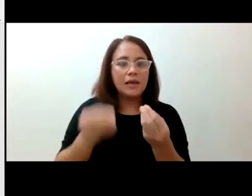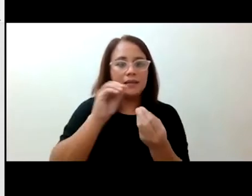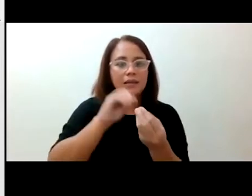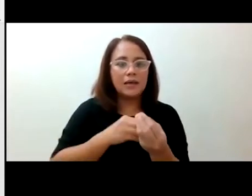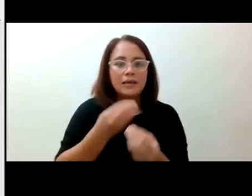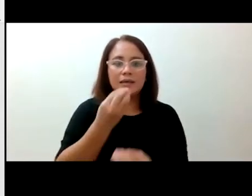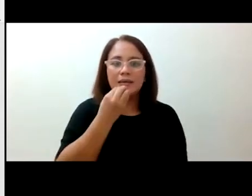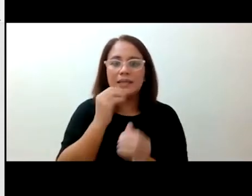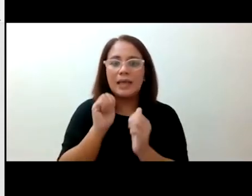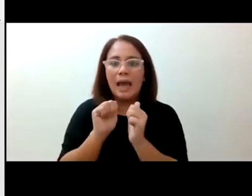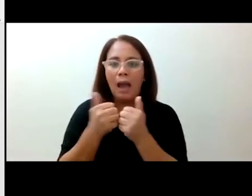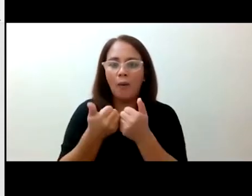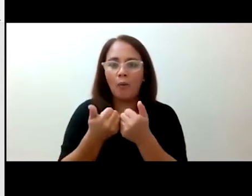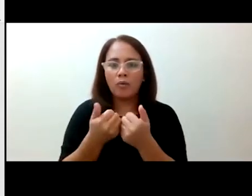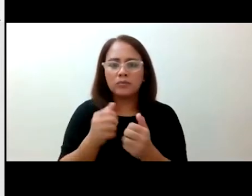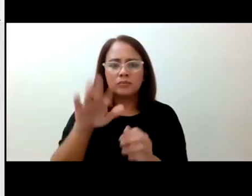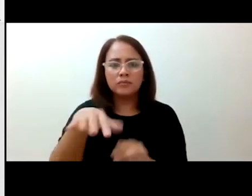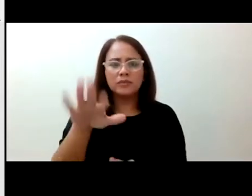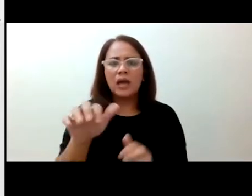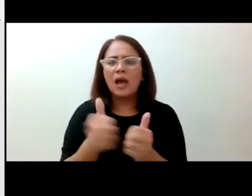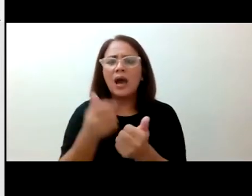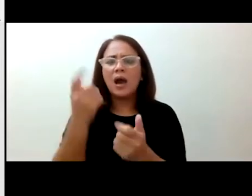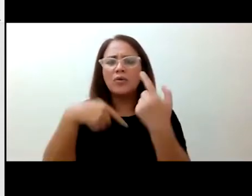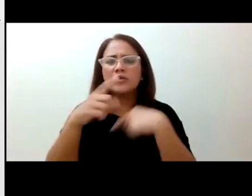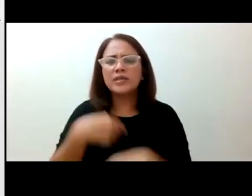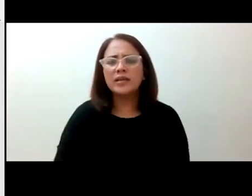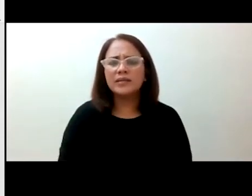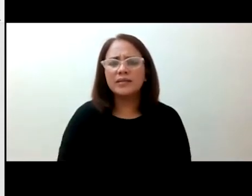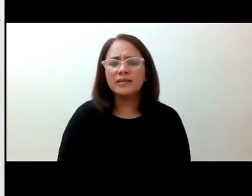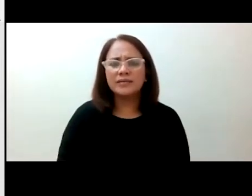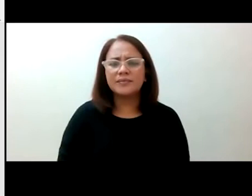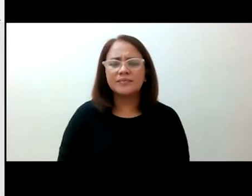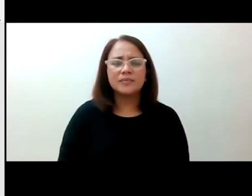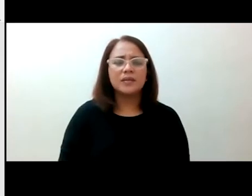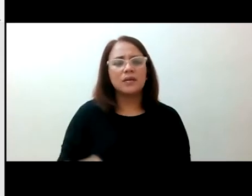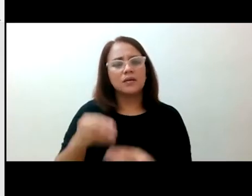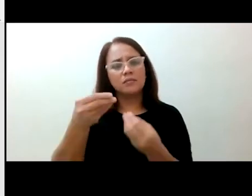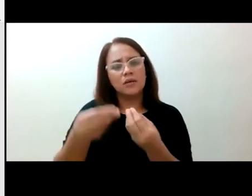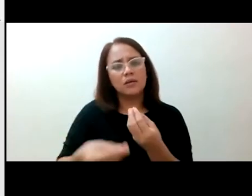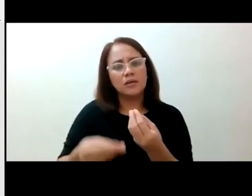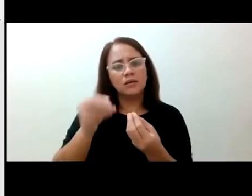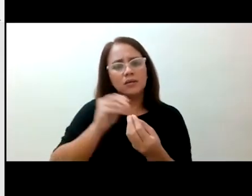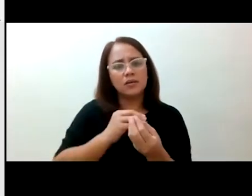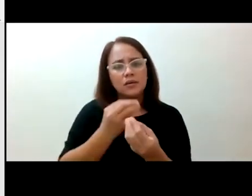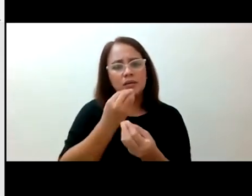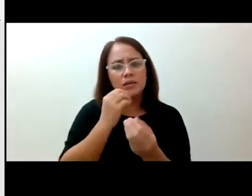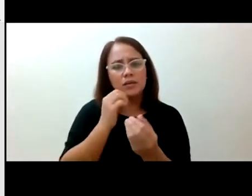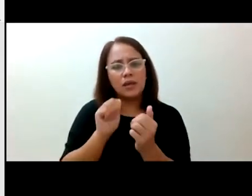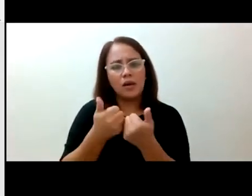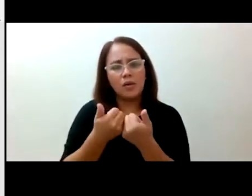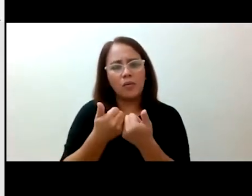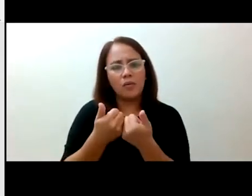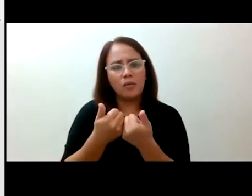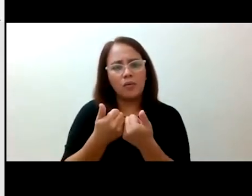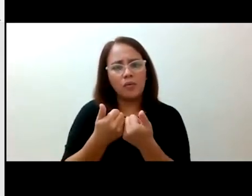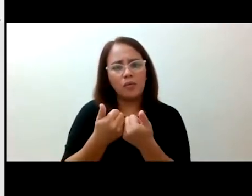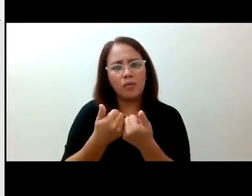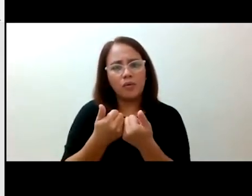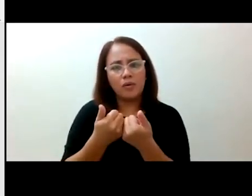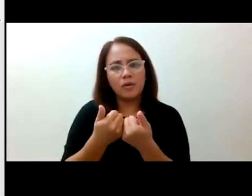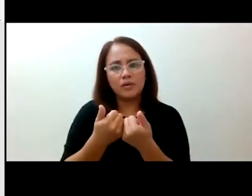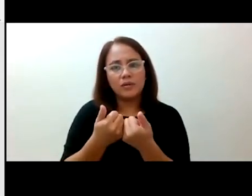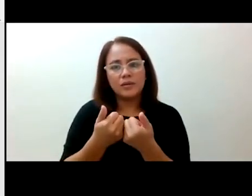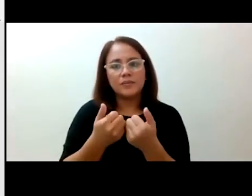about how you would sign that. So bananas eat how? I don't know if you can see me. So bananas